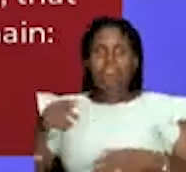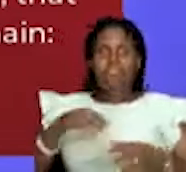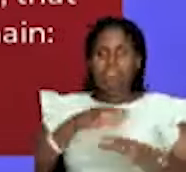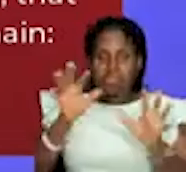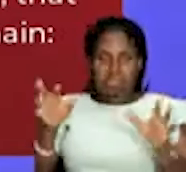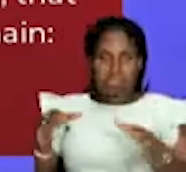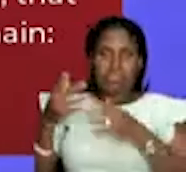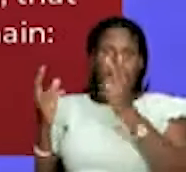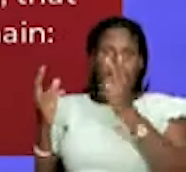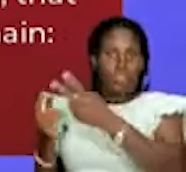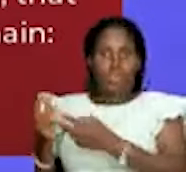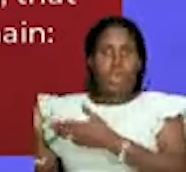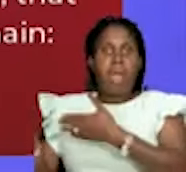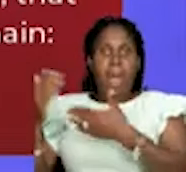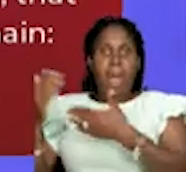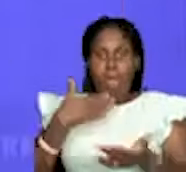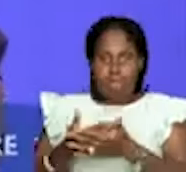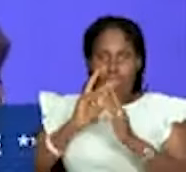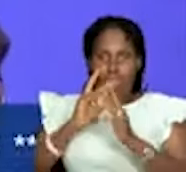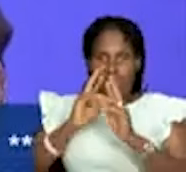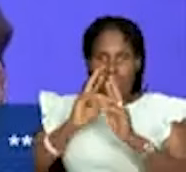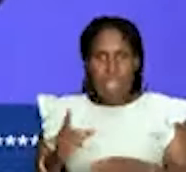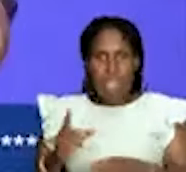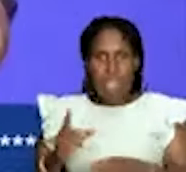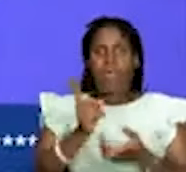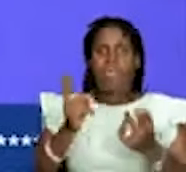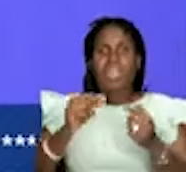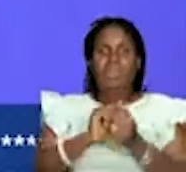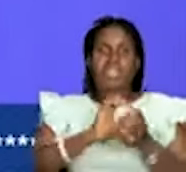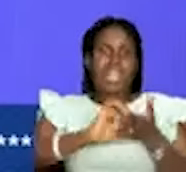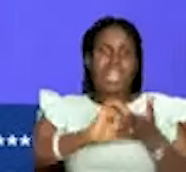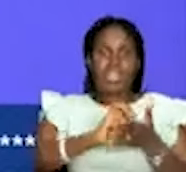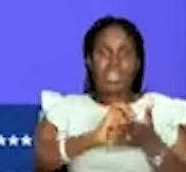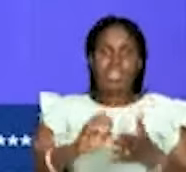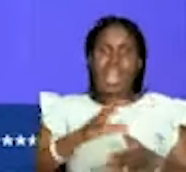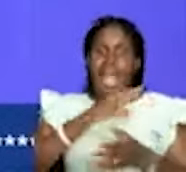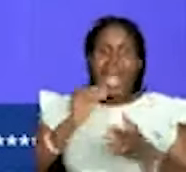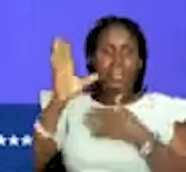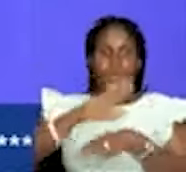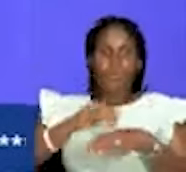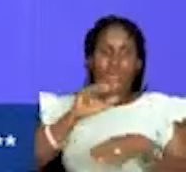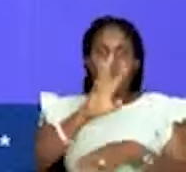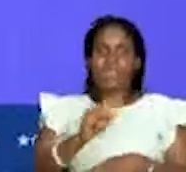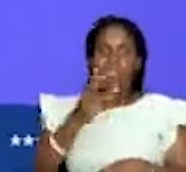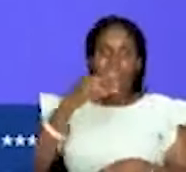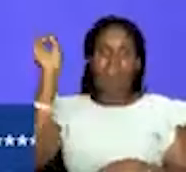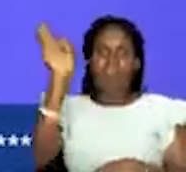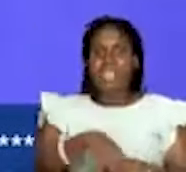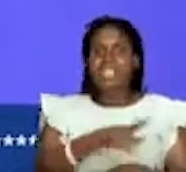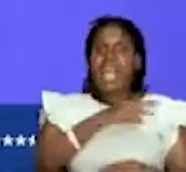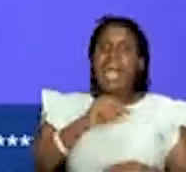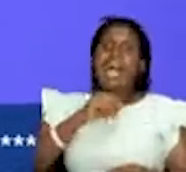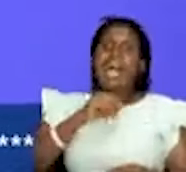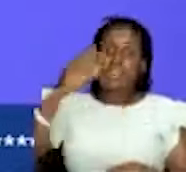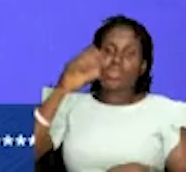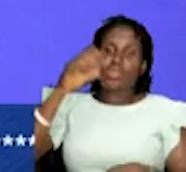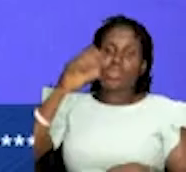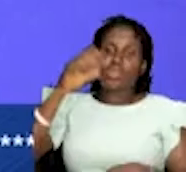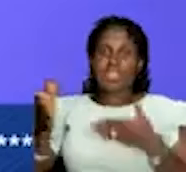faithful servant. 1 came with an excuse and he was called a wicked and unprofitable servant. God